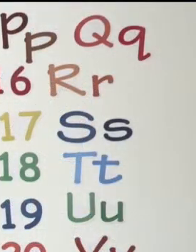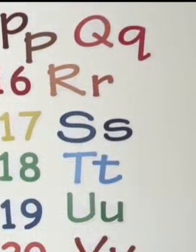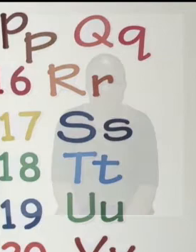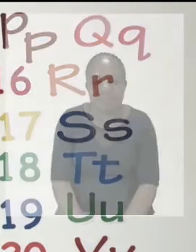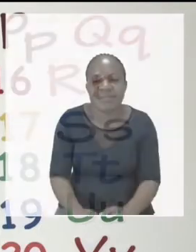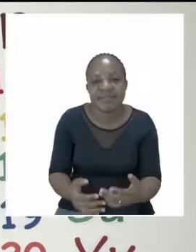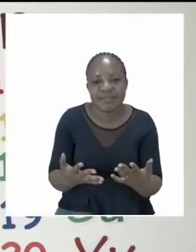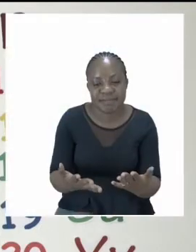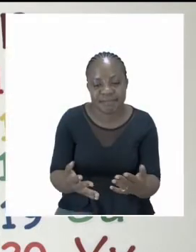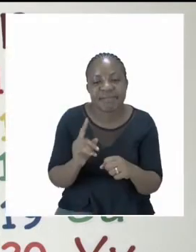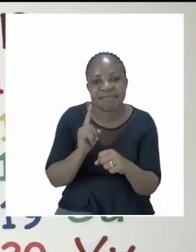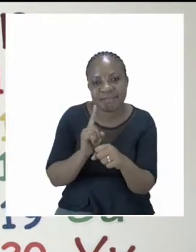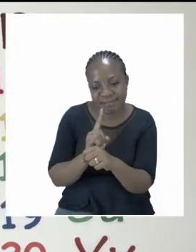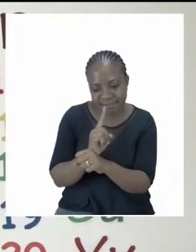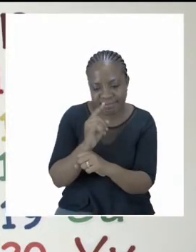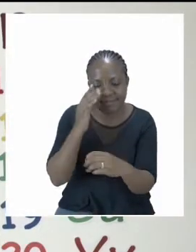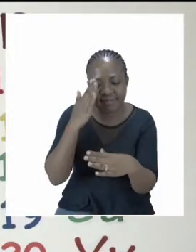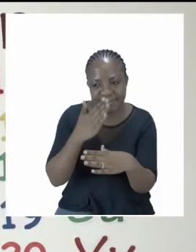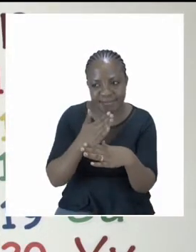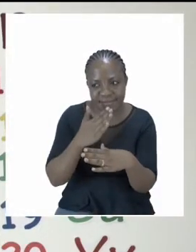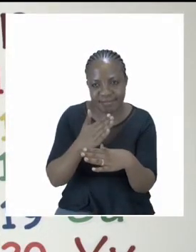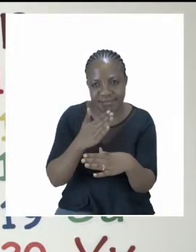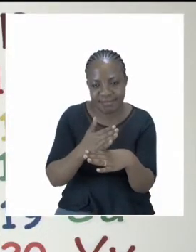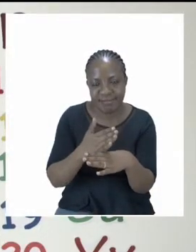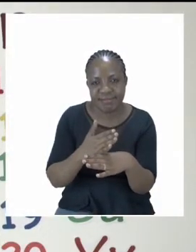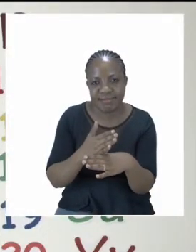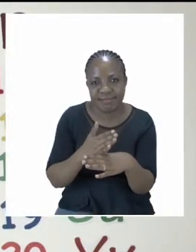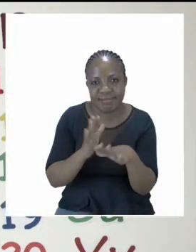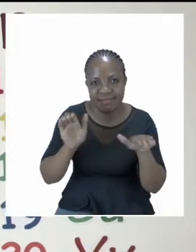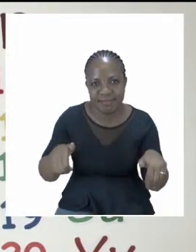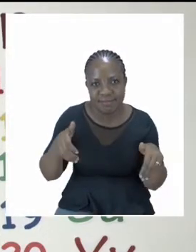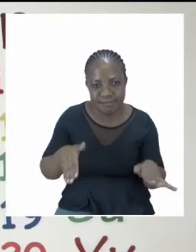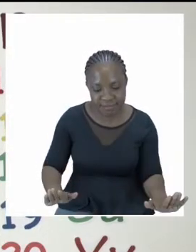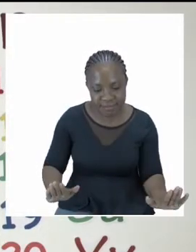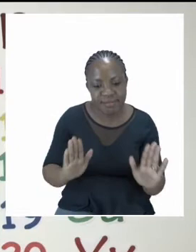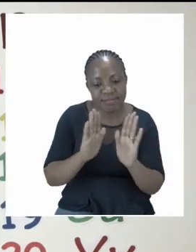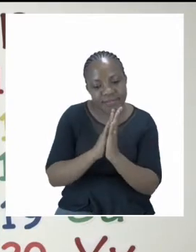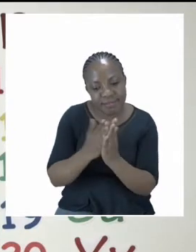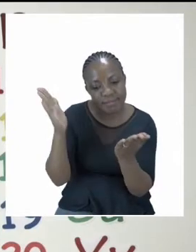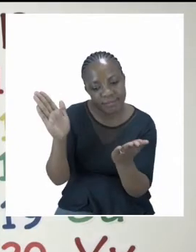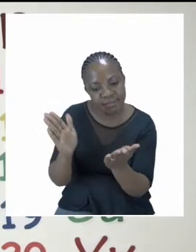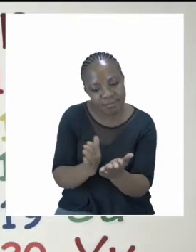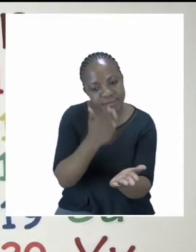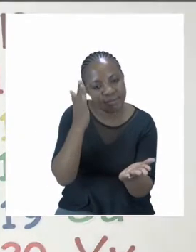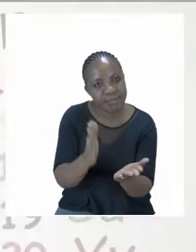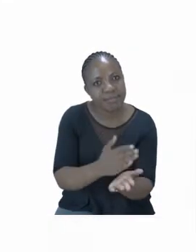Our first exercise, boys and girls, is going to be on page